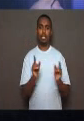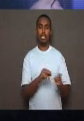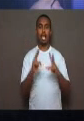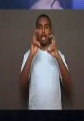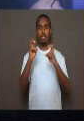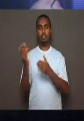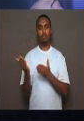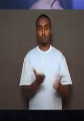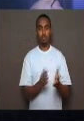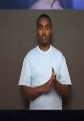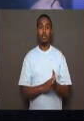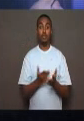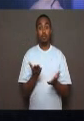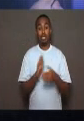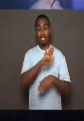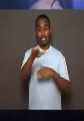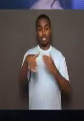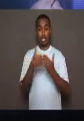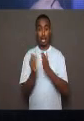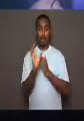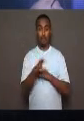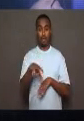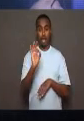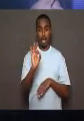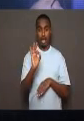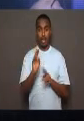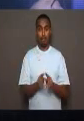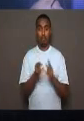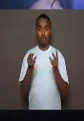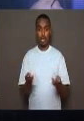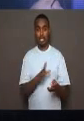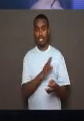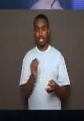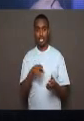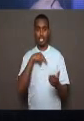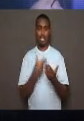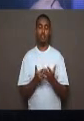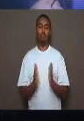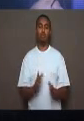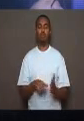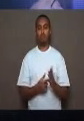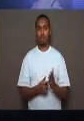article, which can generally be found in magazines and newspapers.